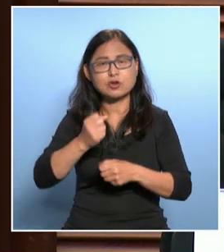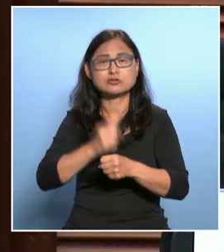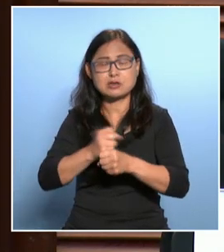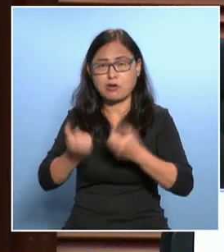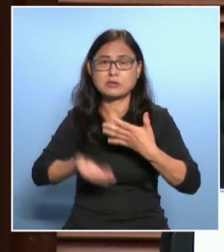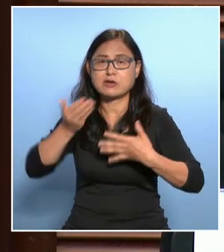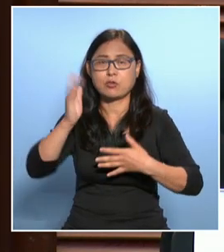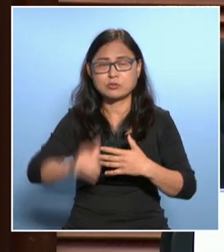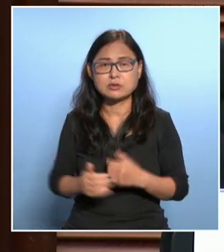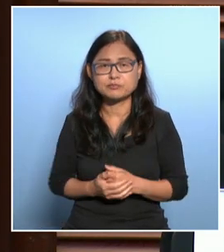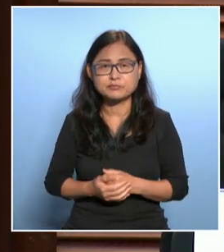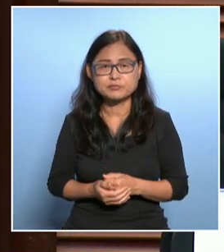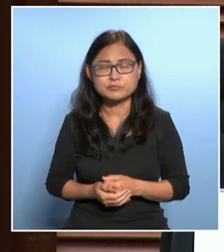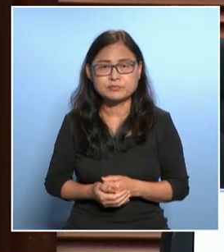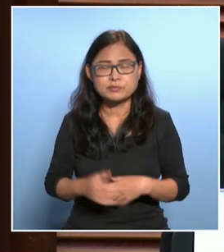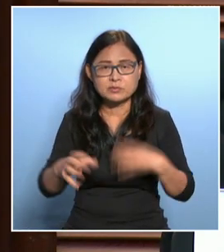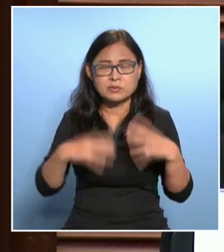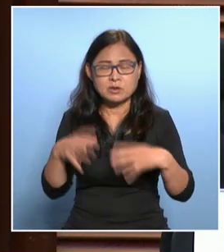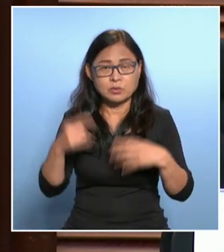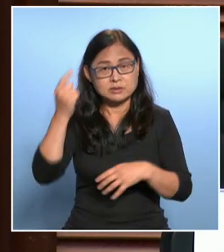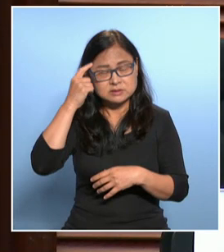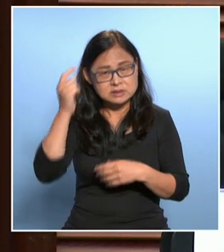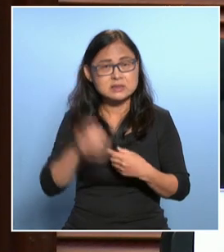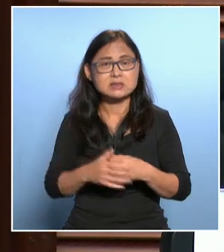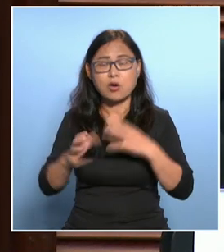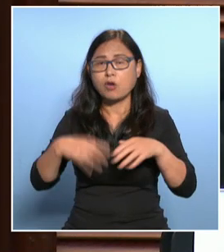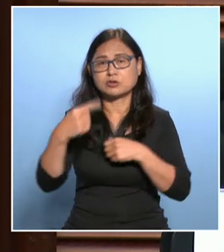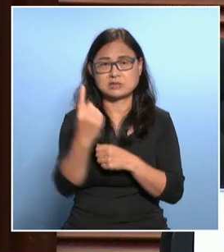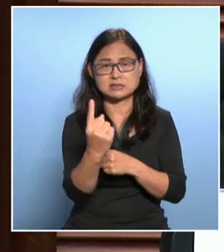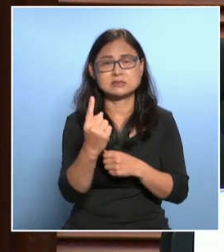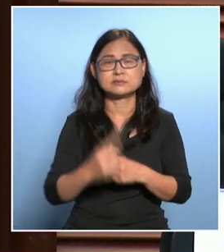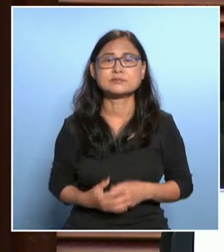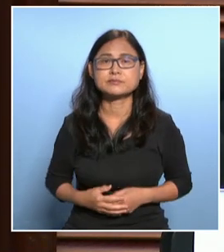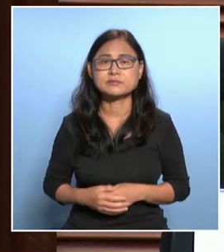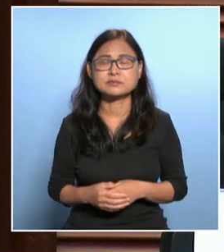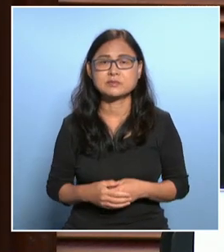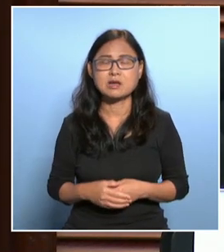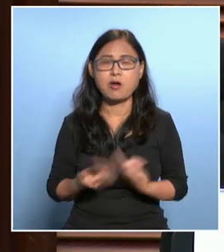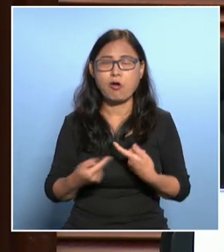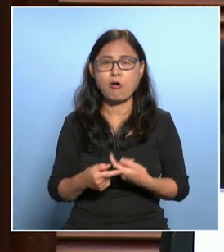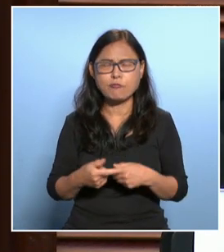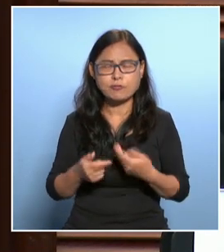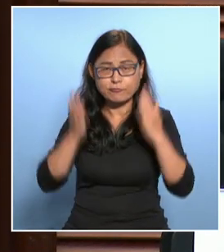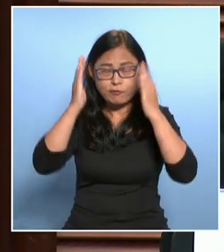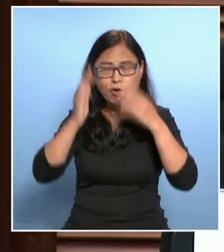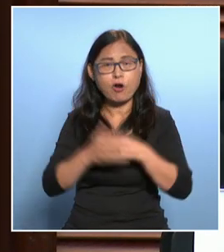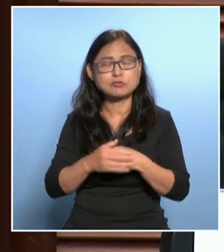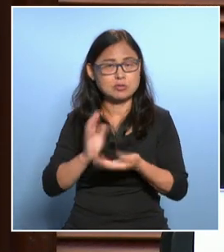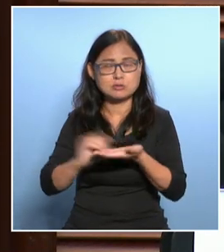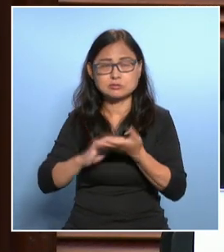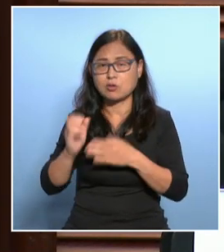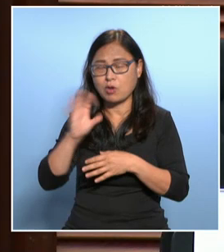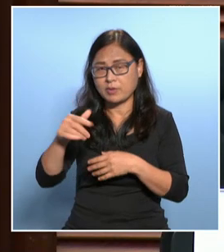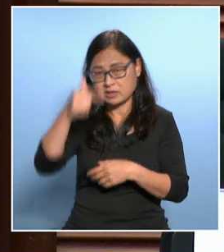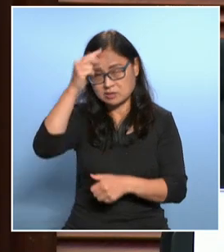to enhance their management efficiency. I understand that they already had a